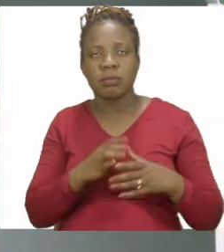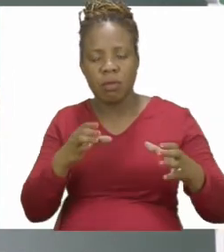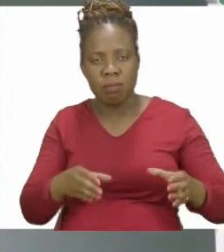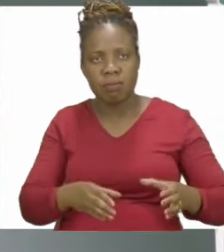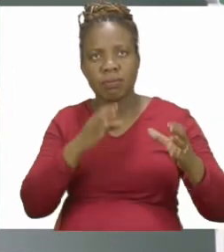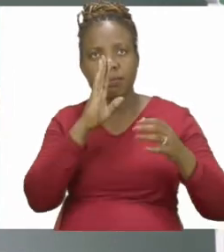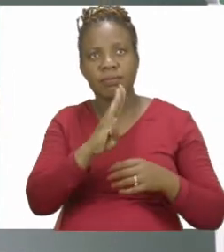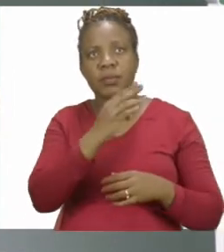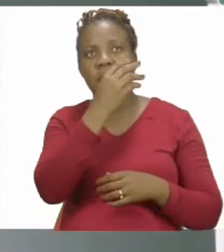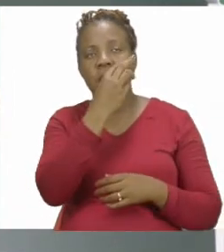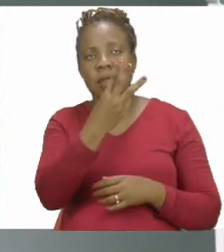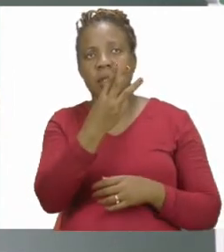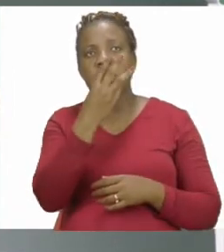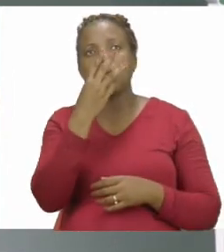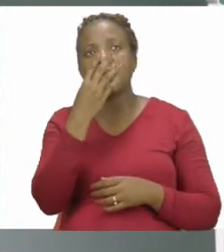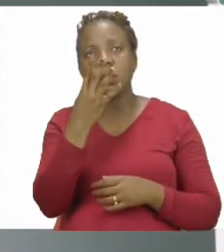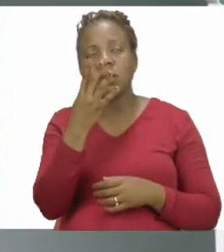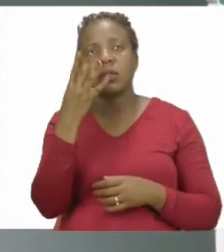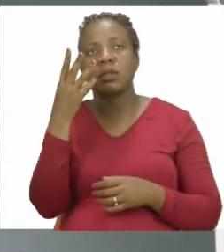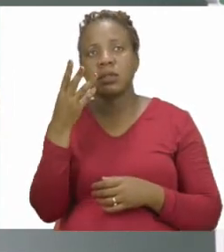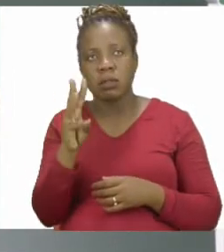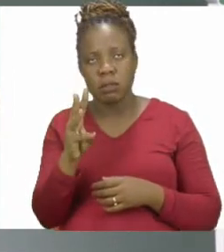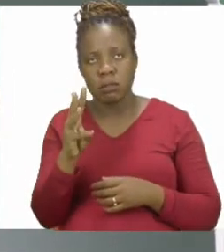346, and the total for tank A,